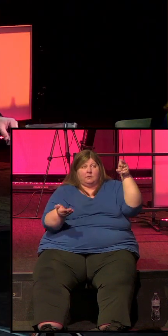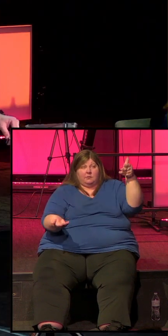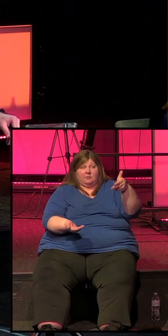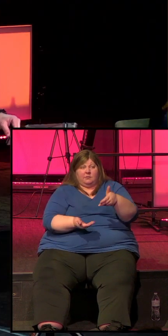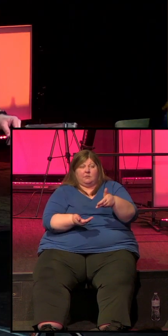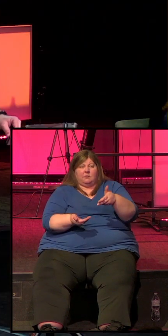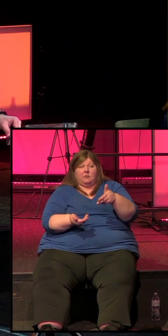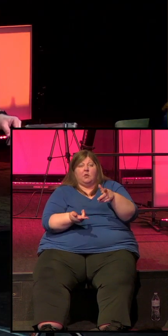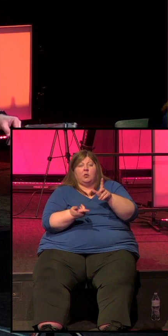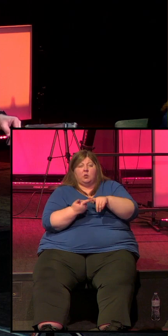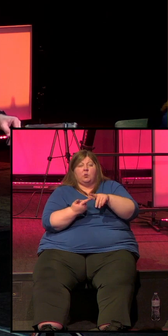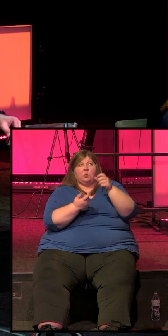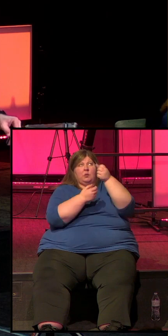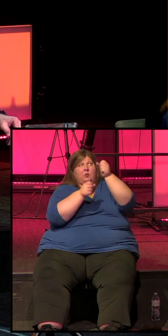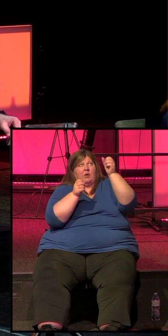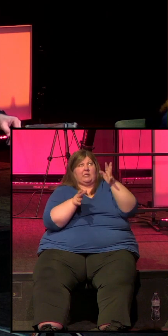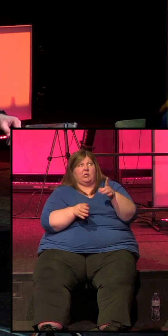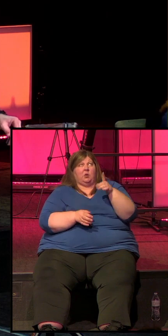our rescuer.